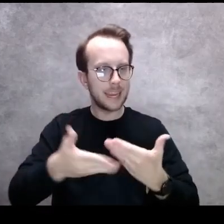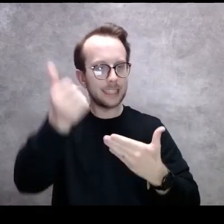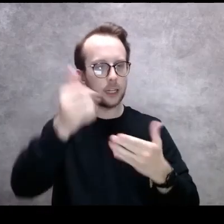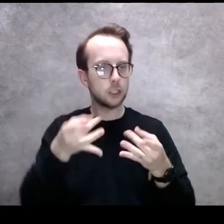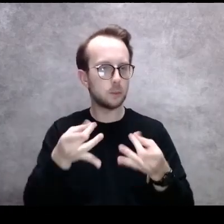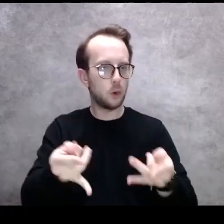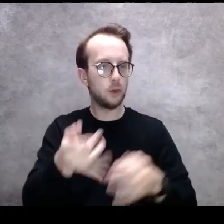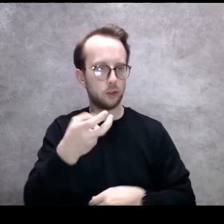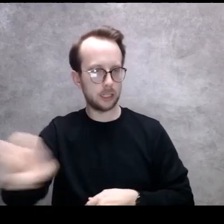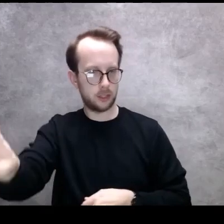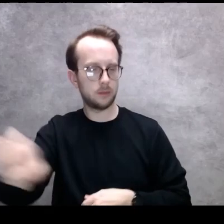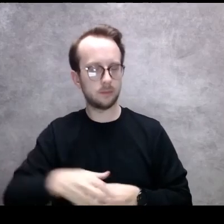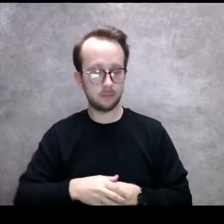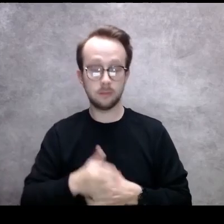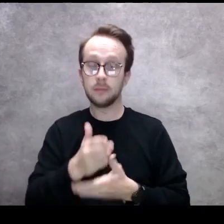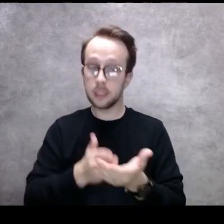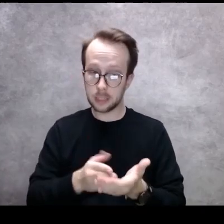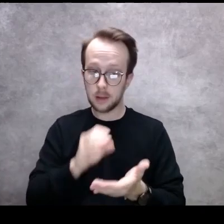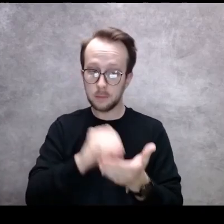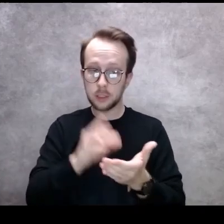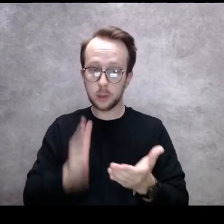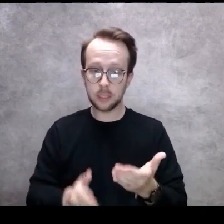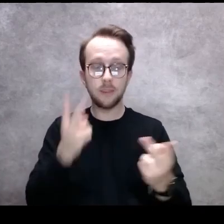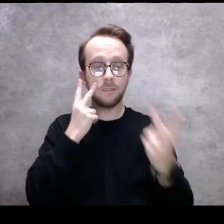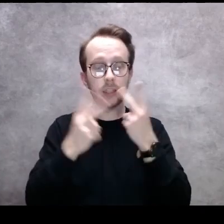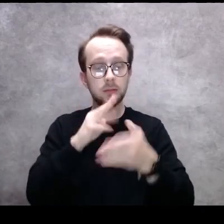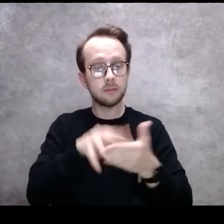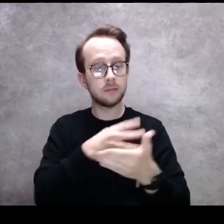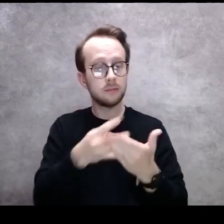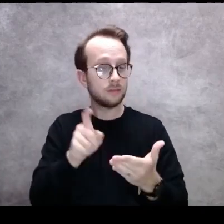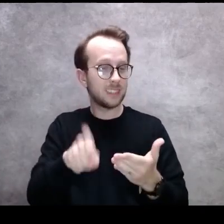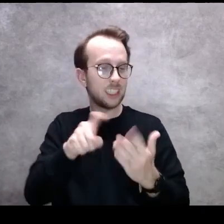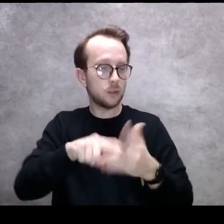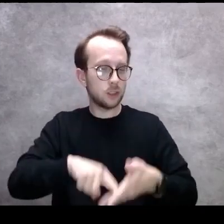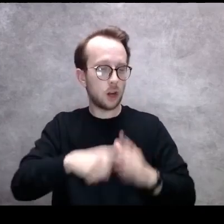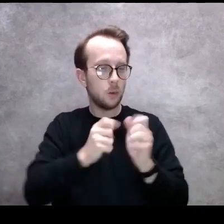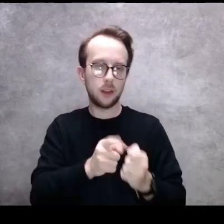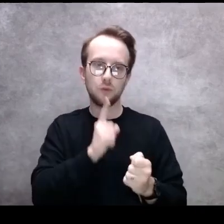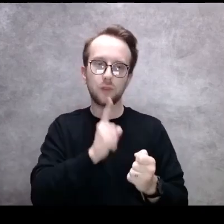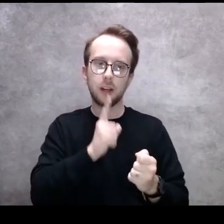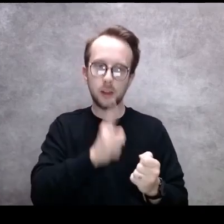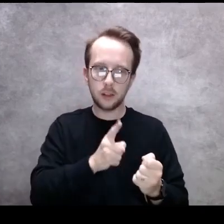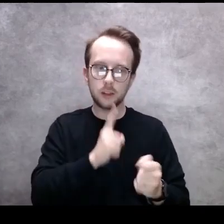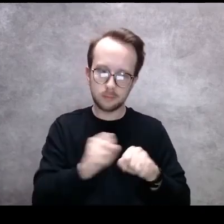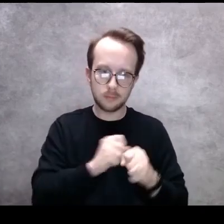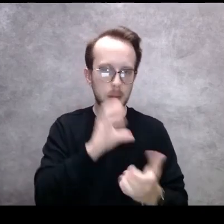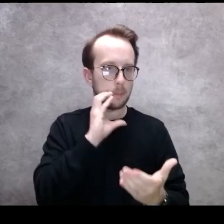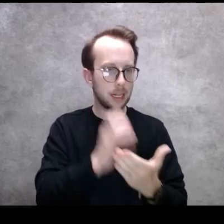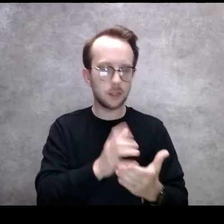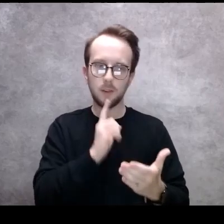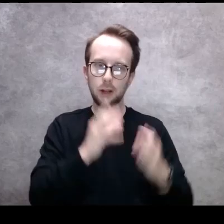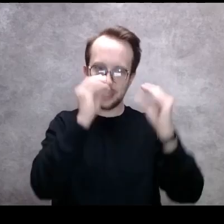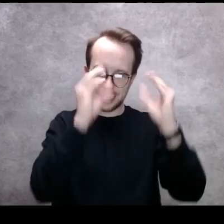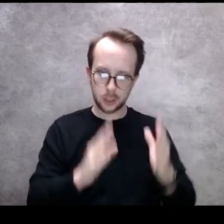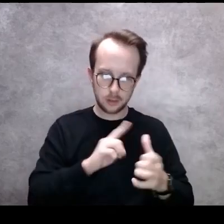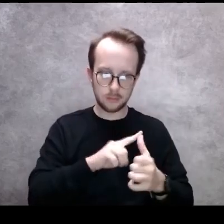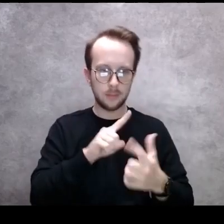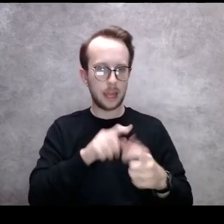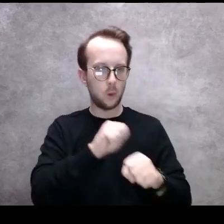some students, visual schedules may need to begin with real pictures of teachers, their workspaces, and